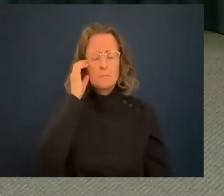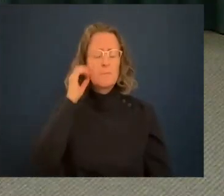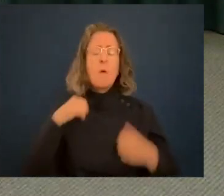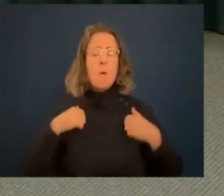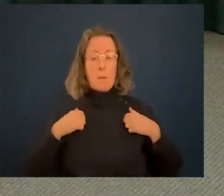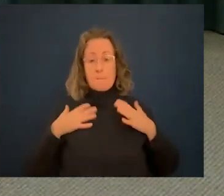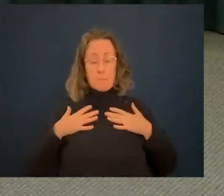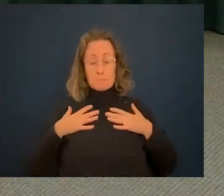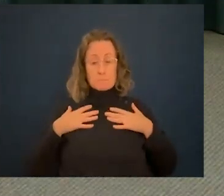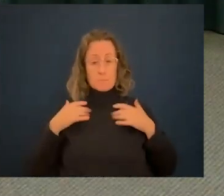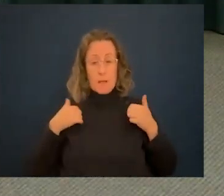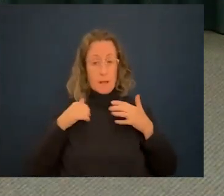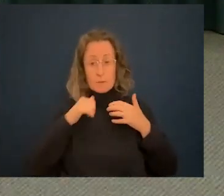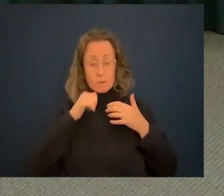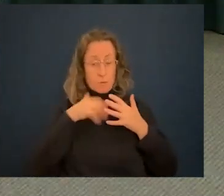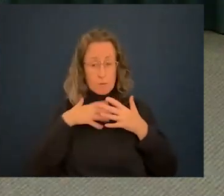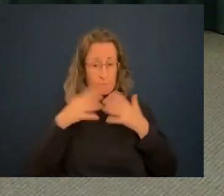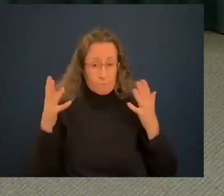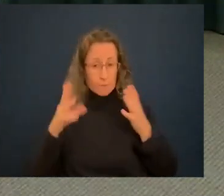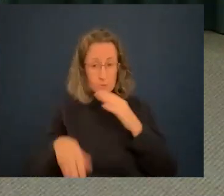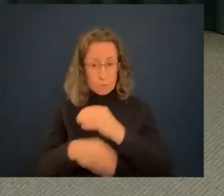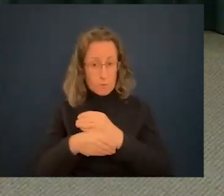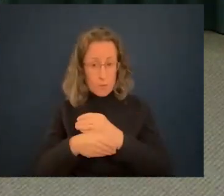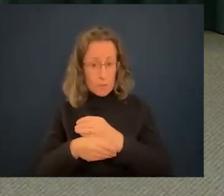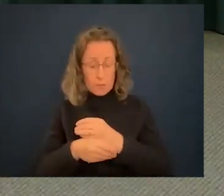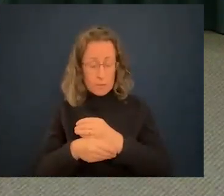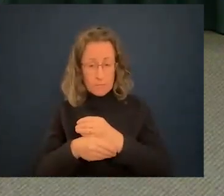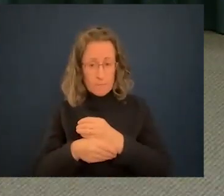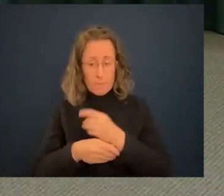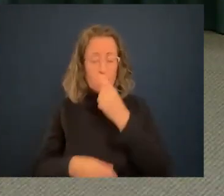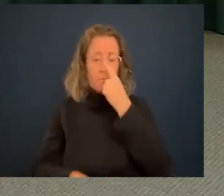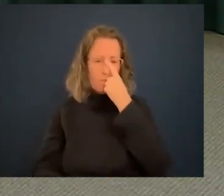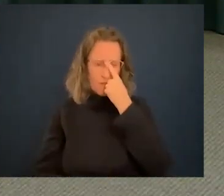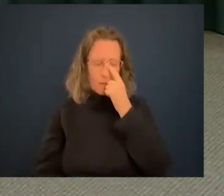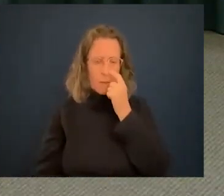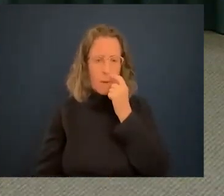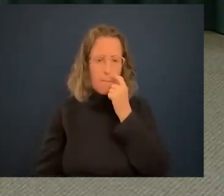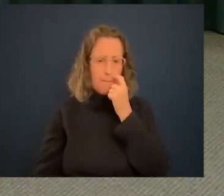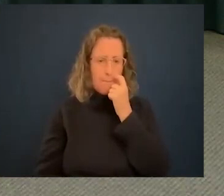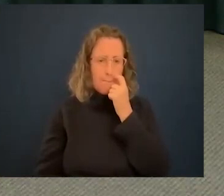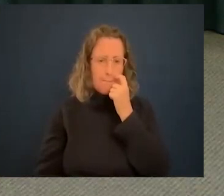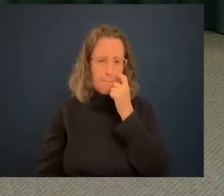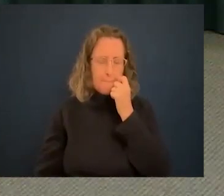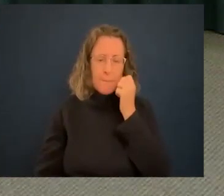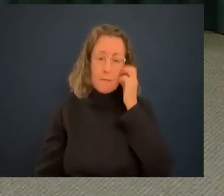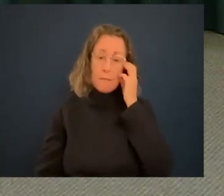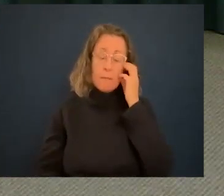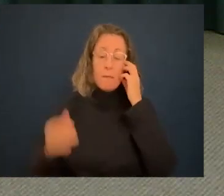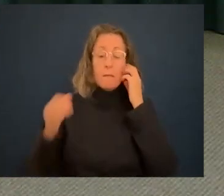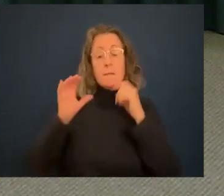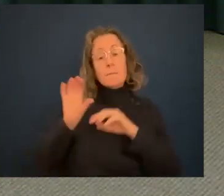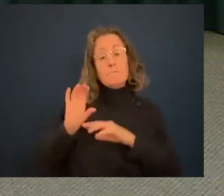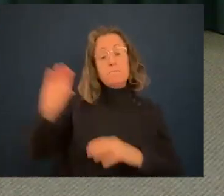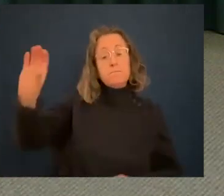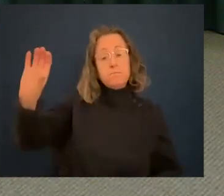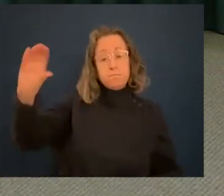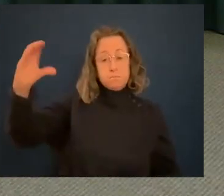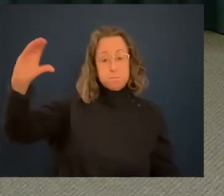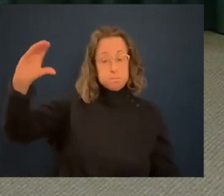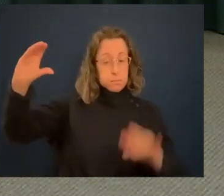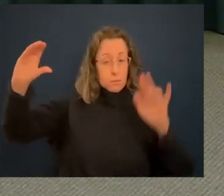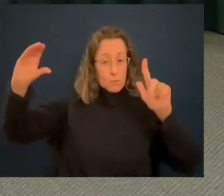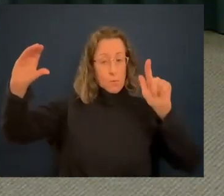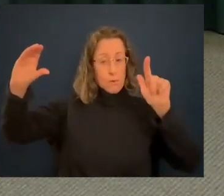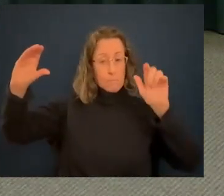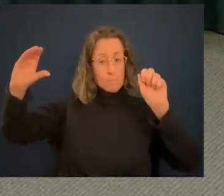much to add to what was already said except that uh what what this by by treating it as a set aside Tim it does free up